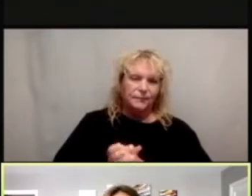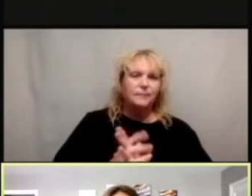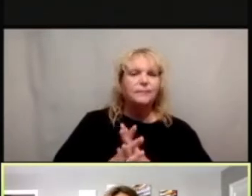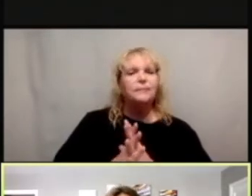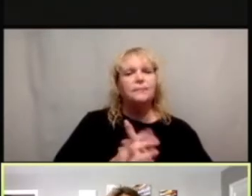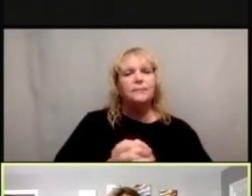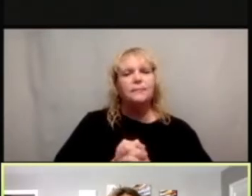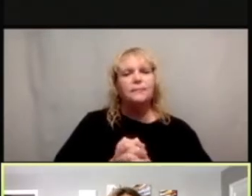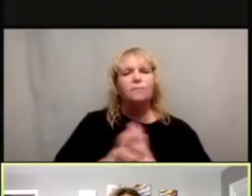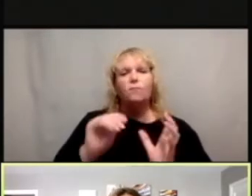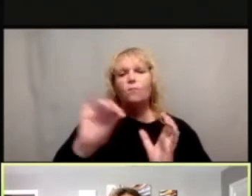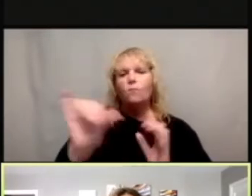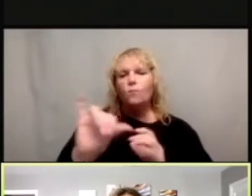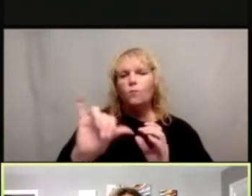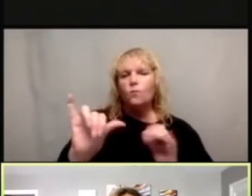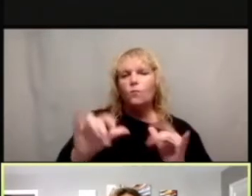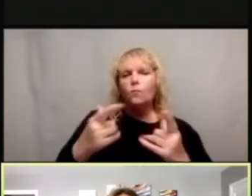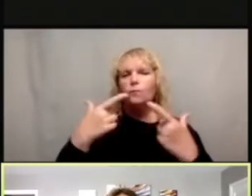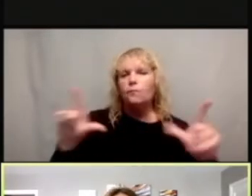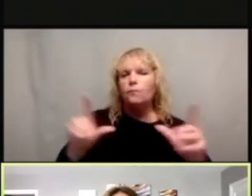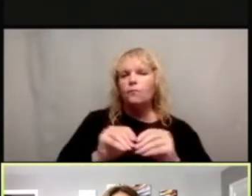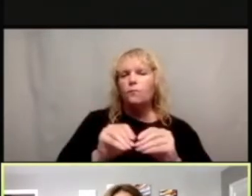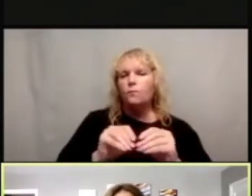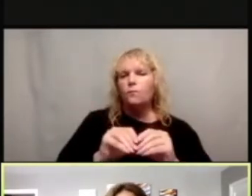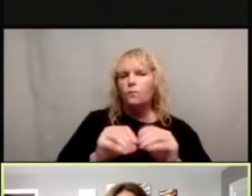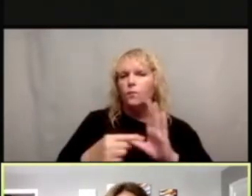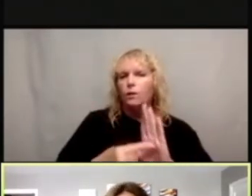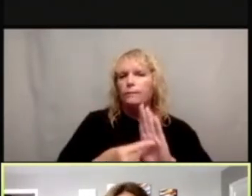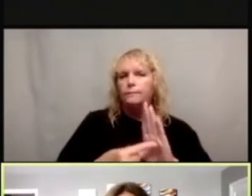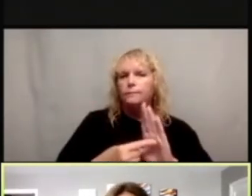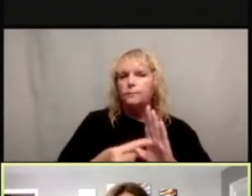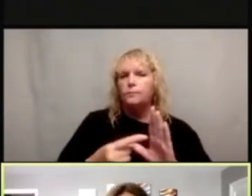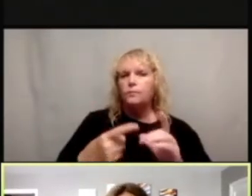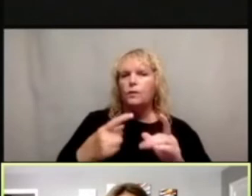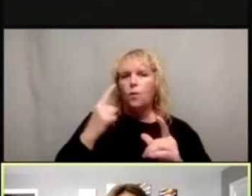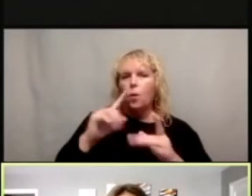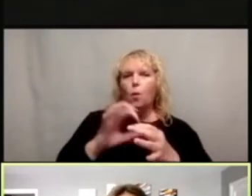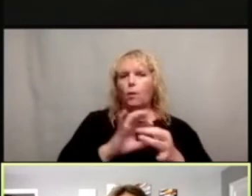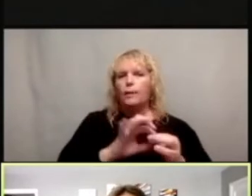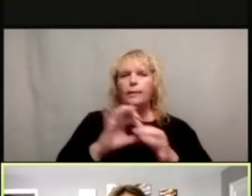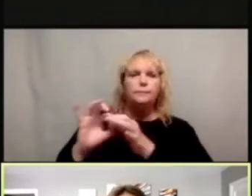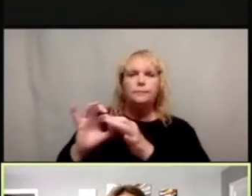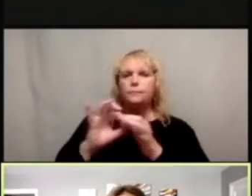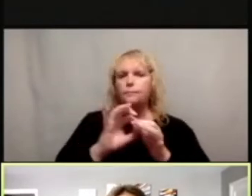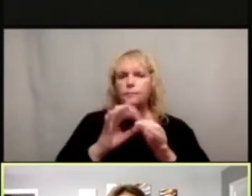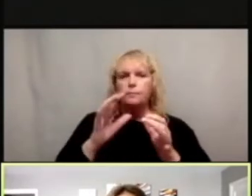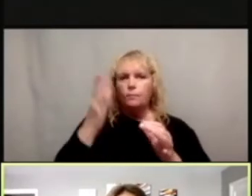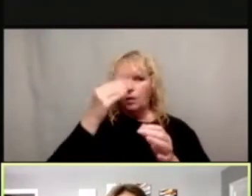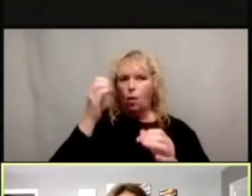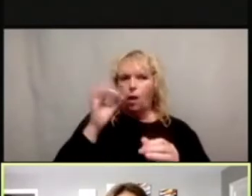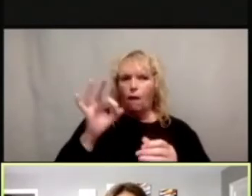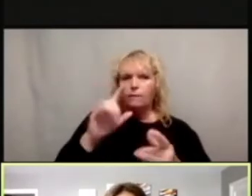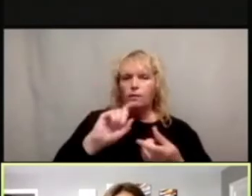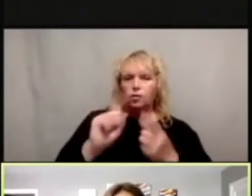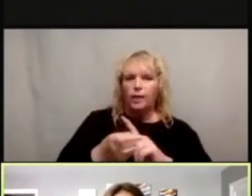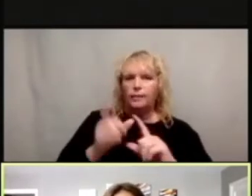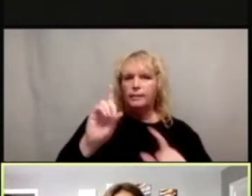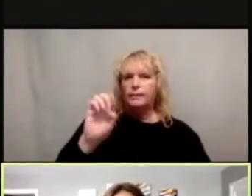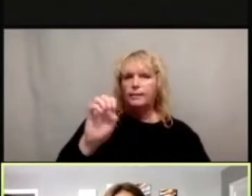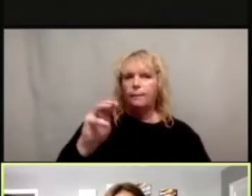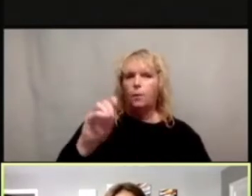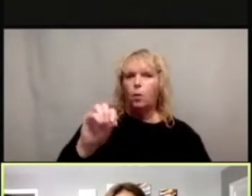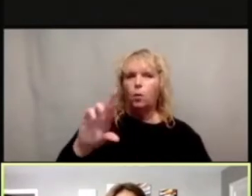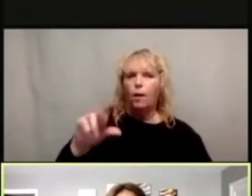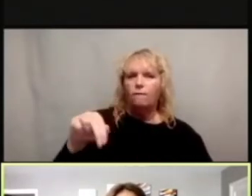There's also greater exposure to exploitative relationships due to changing demographics, right? And we know that African American